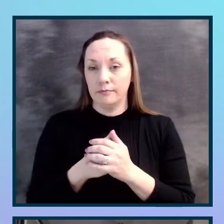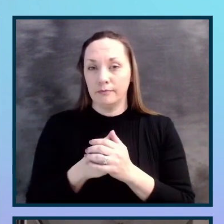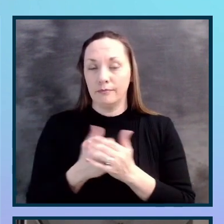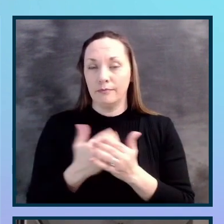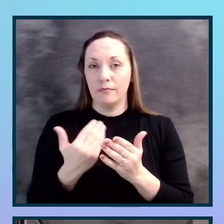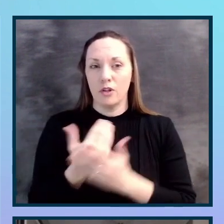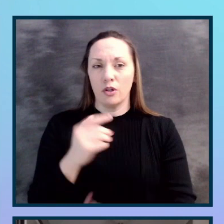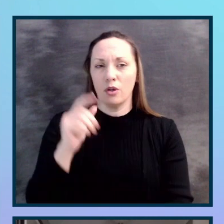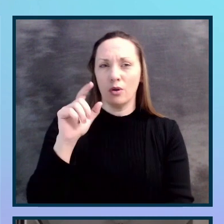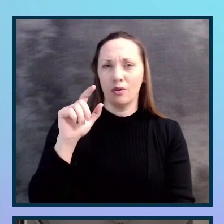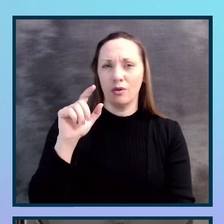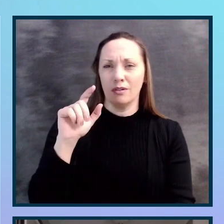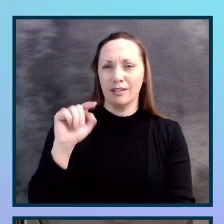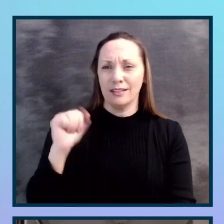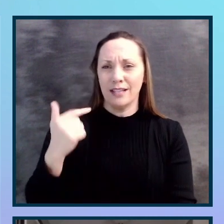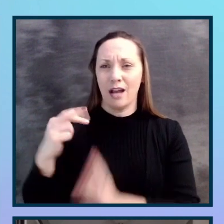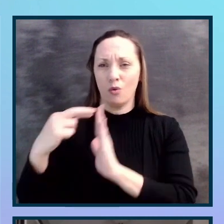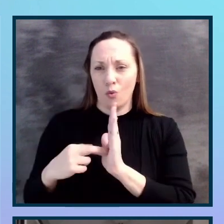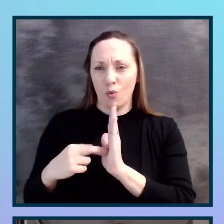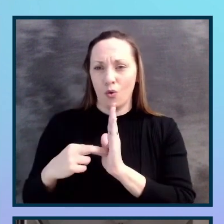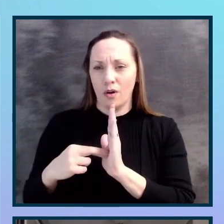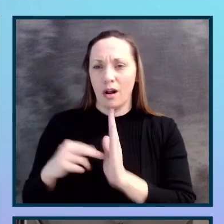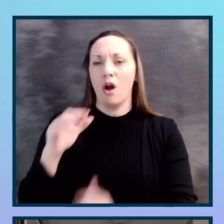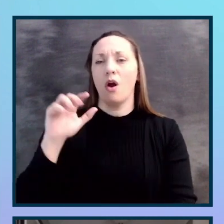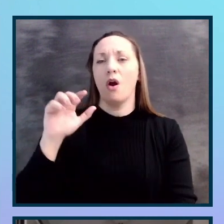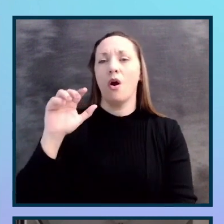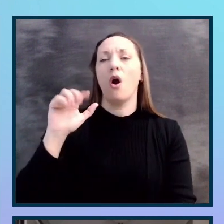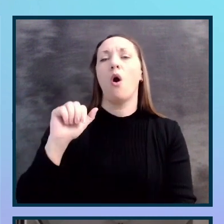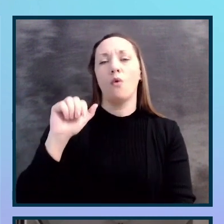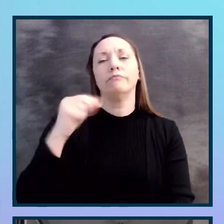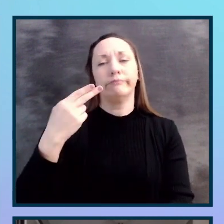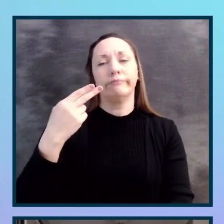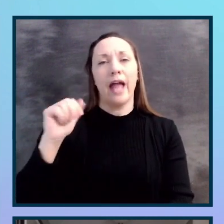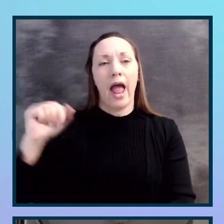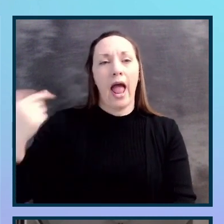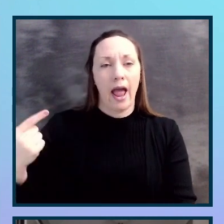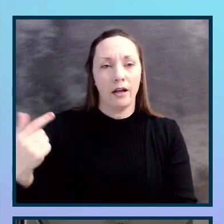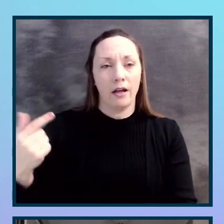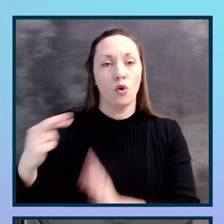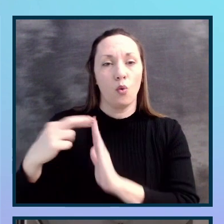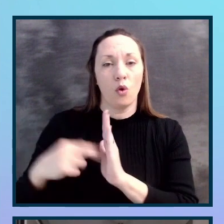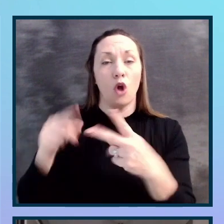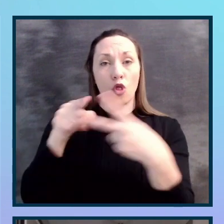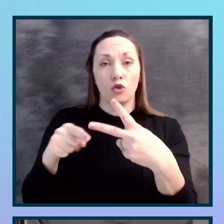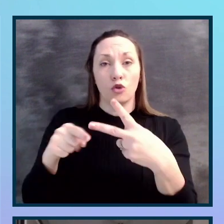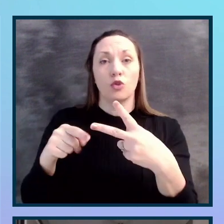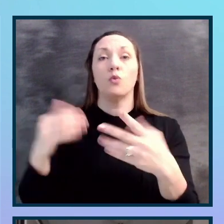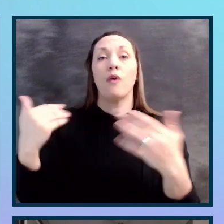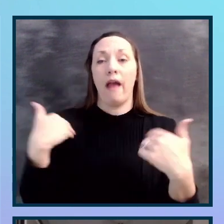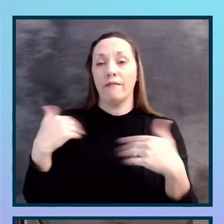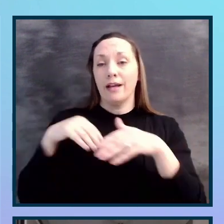WCAG rules where they want to have accessible name required for some roles. These two roles do have accessible name